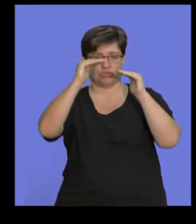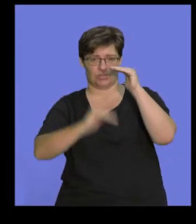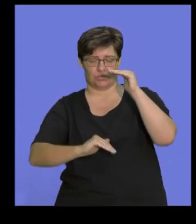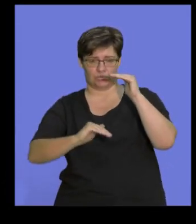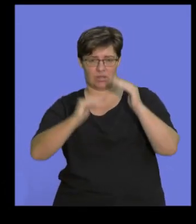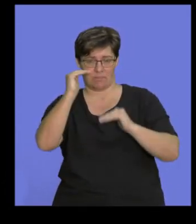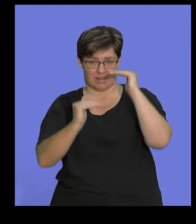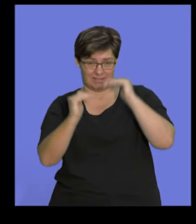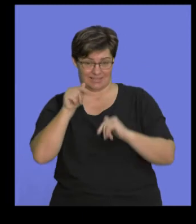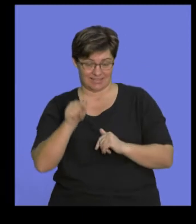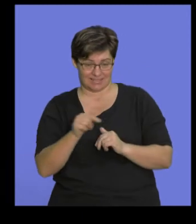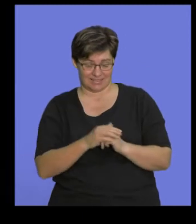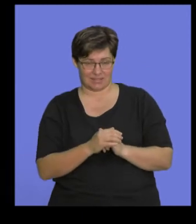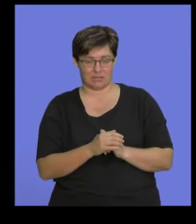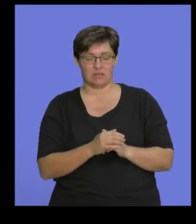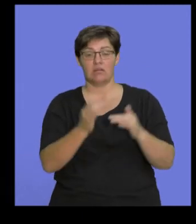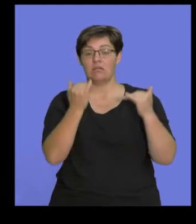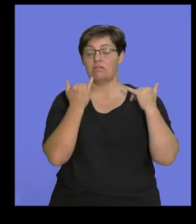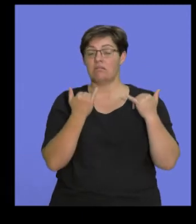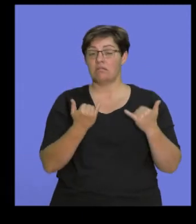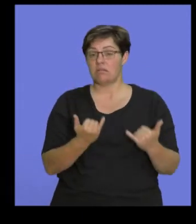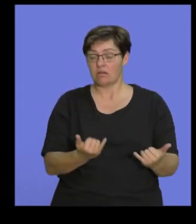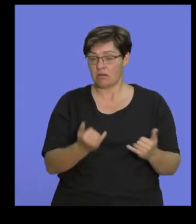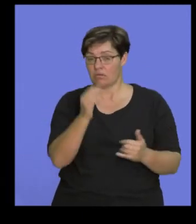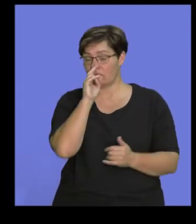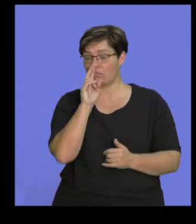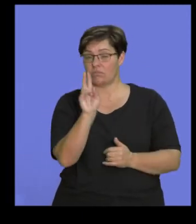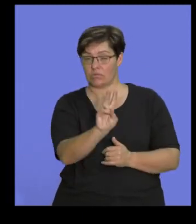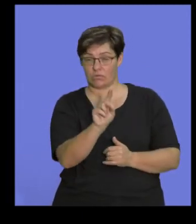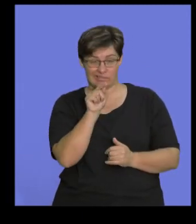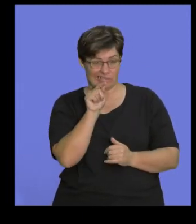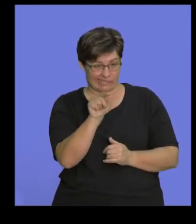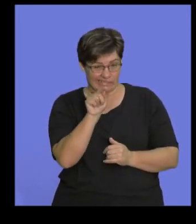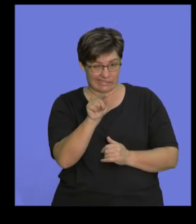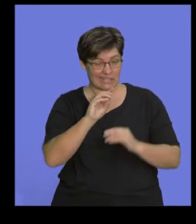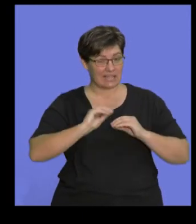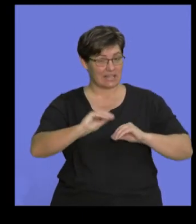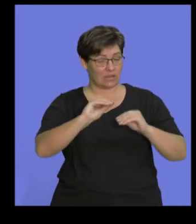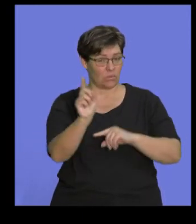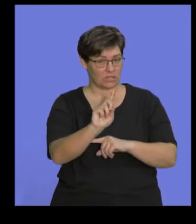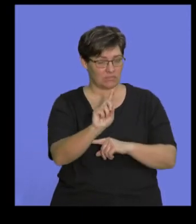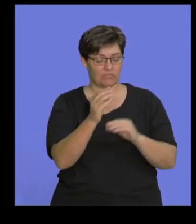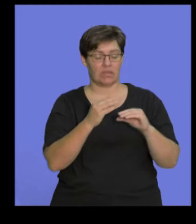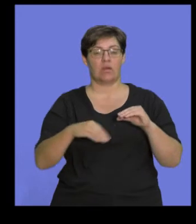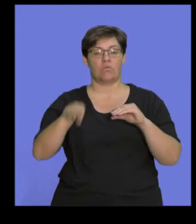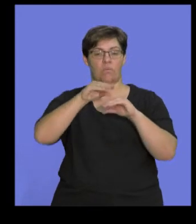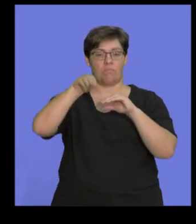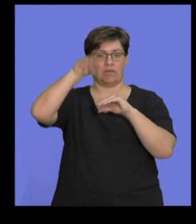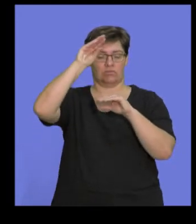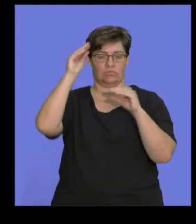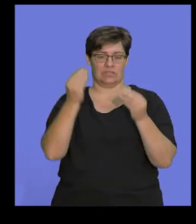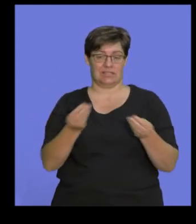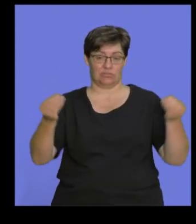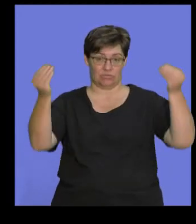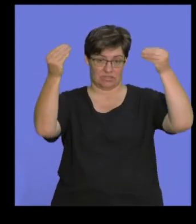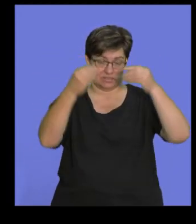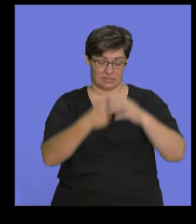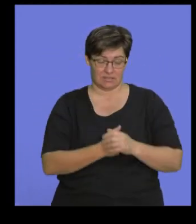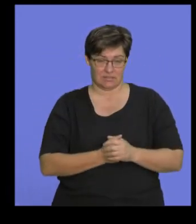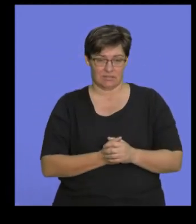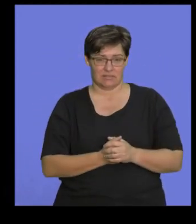that we've been looking at for this particular lesson has been compound interest. Now, let's look at